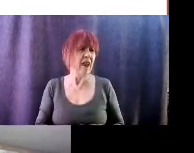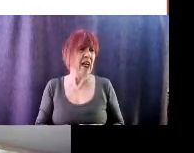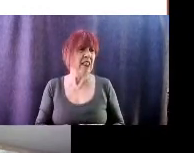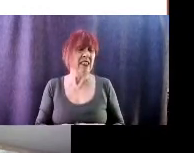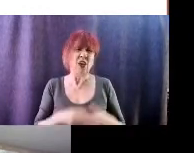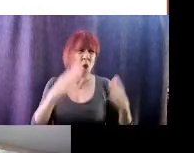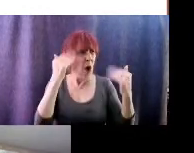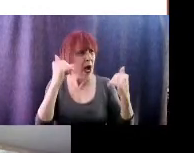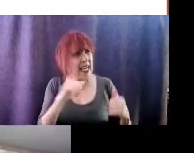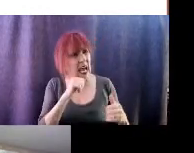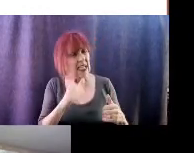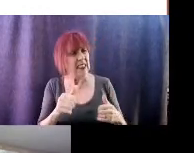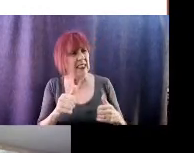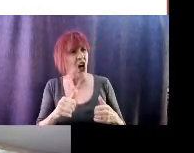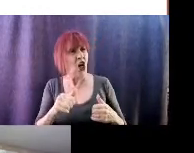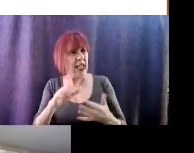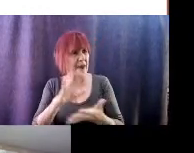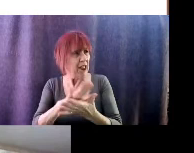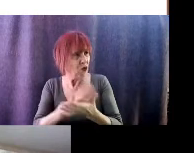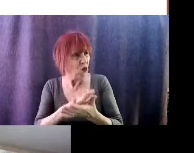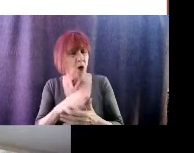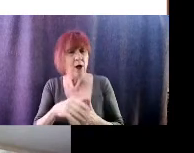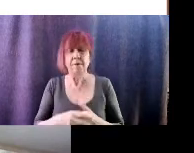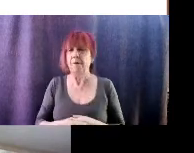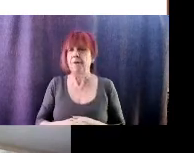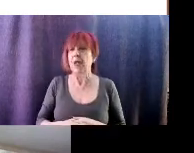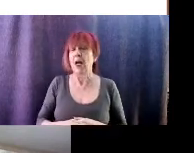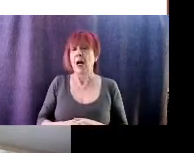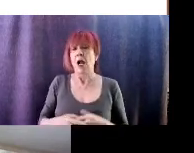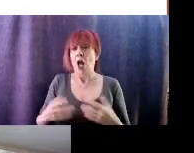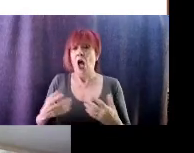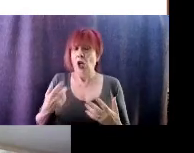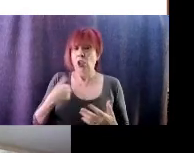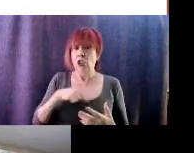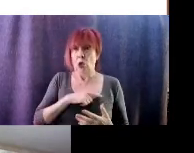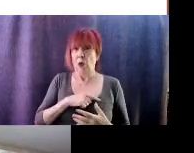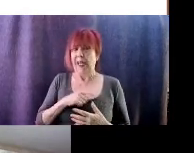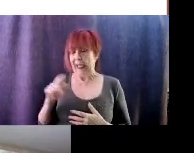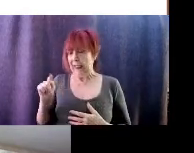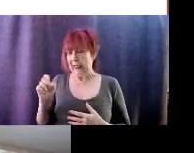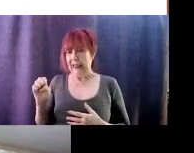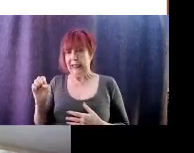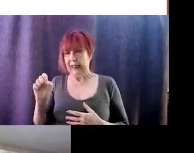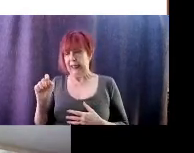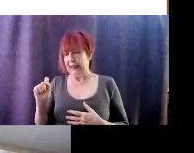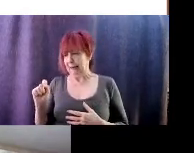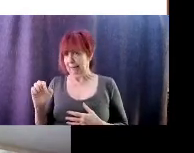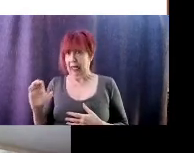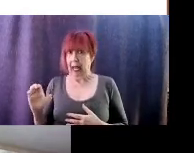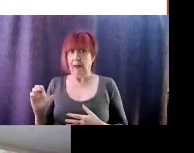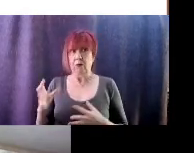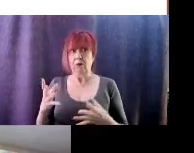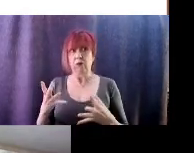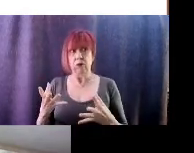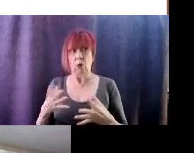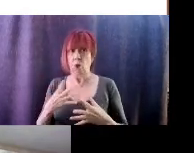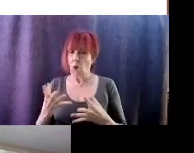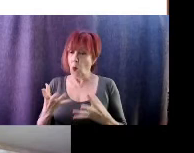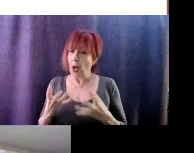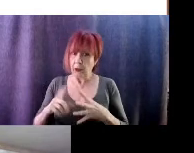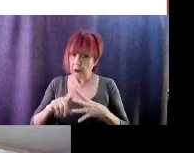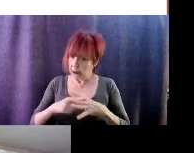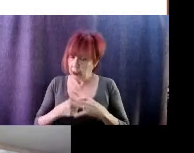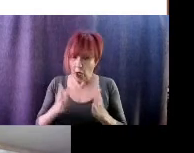in the school? Well, we're the TTAC and we like to get things happening. And so what I said to him was, you